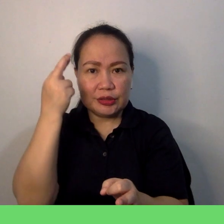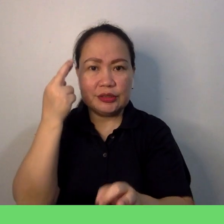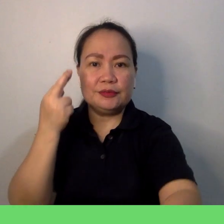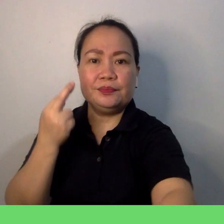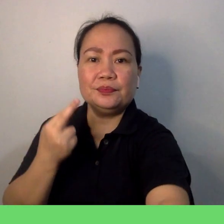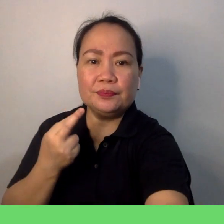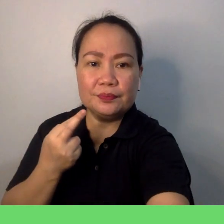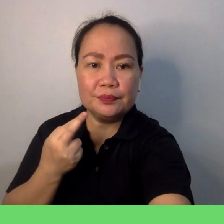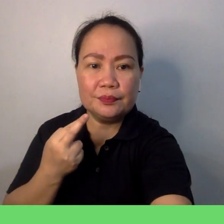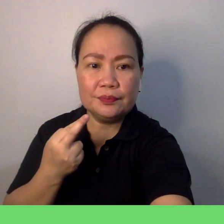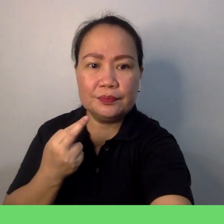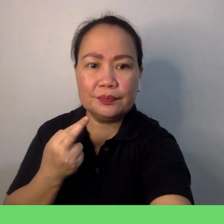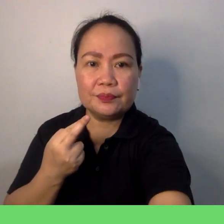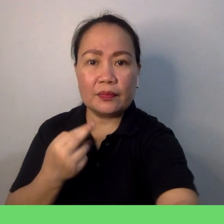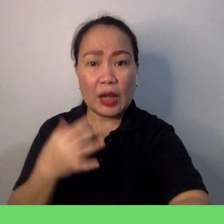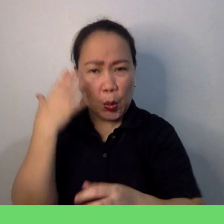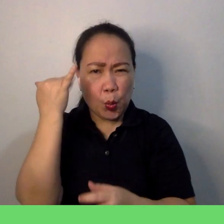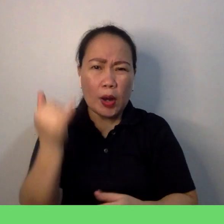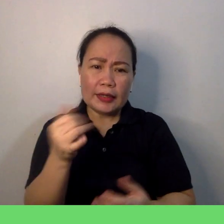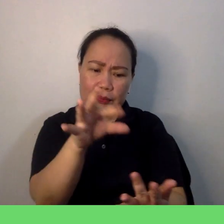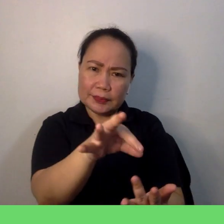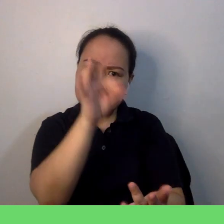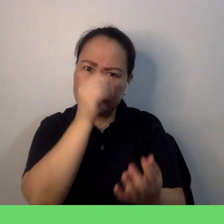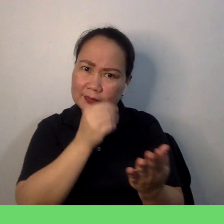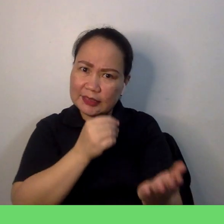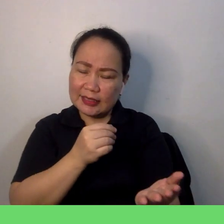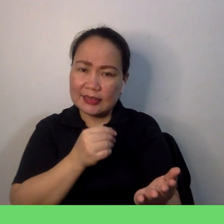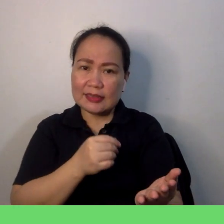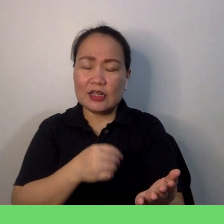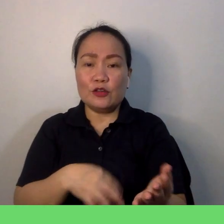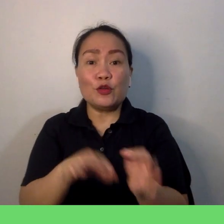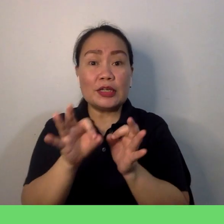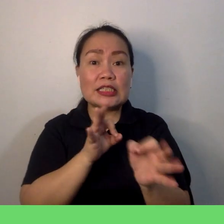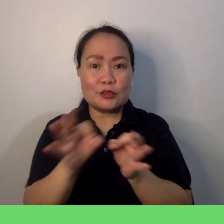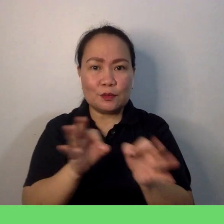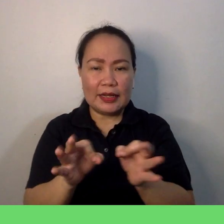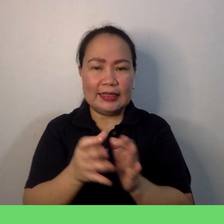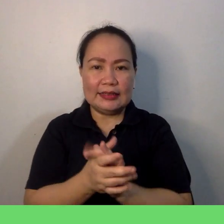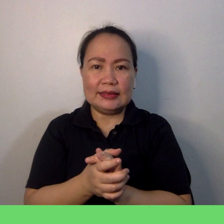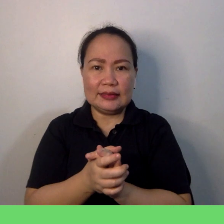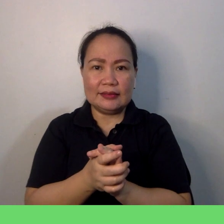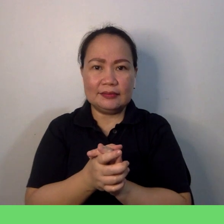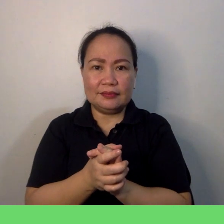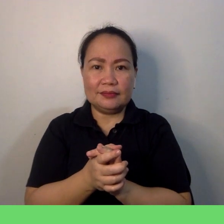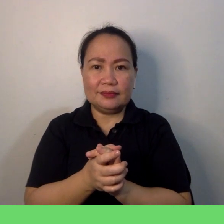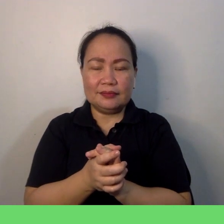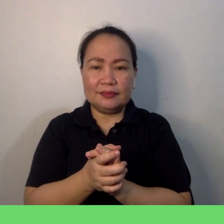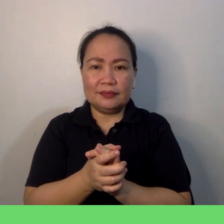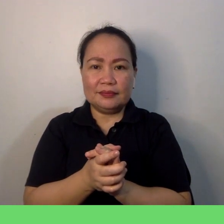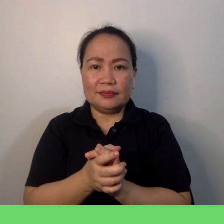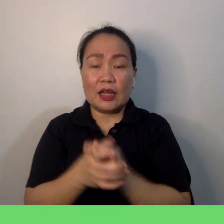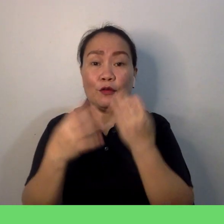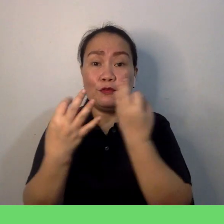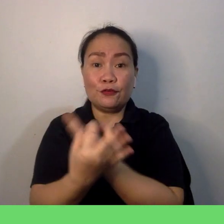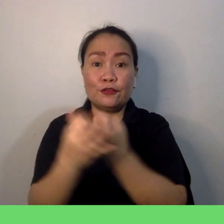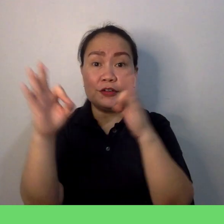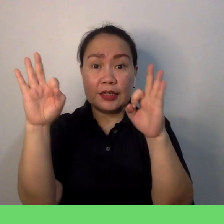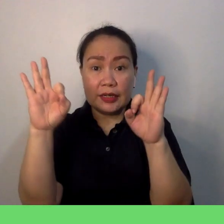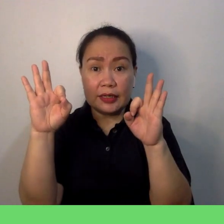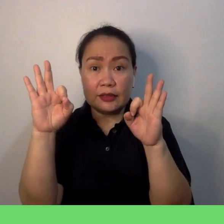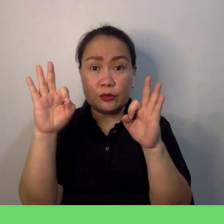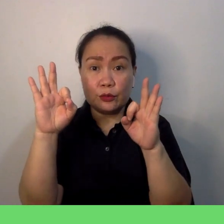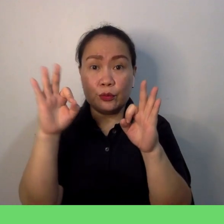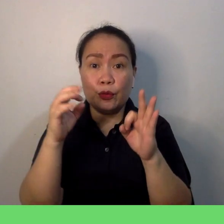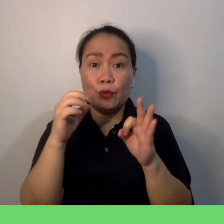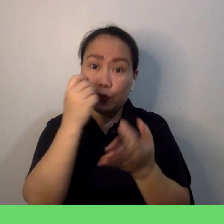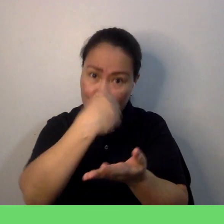reason. Okay? Mag-e-explain tayo dun. Bakit yun ang pinili natin? So, kumbaga, free. Free ka na